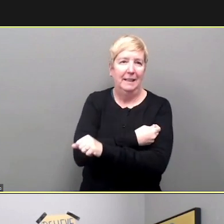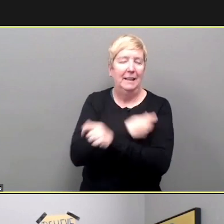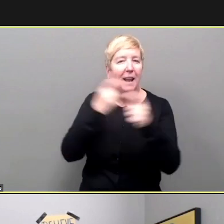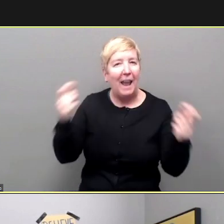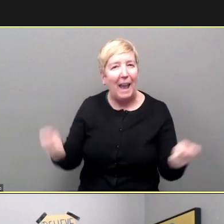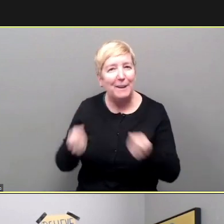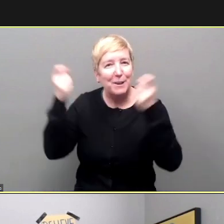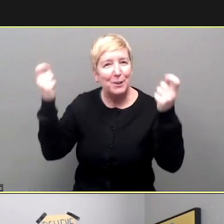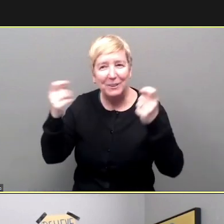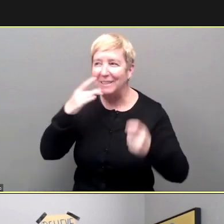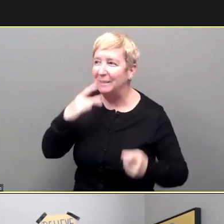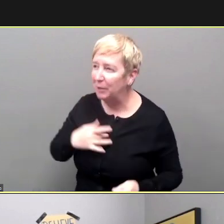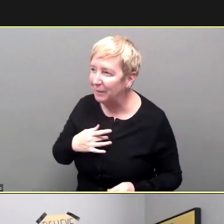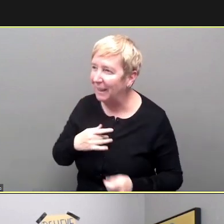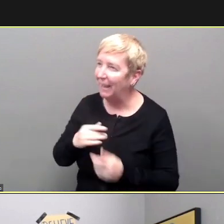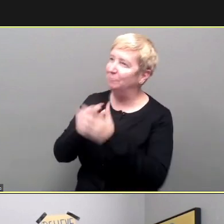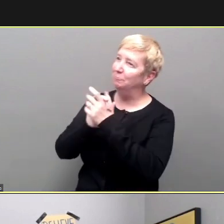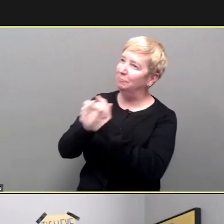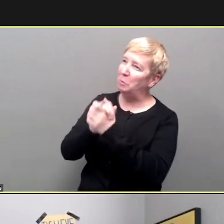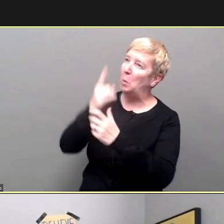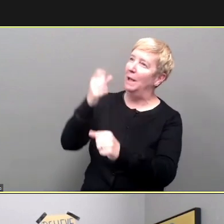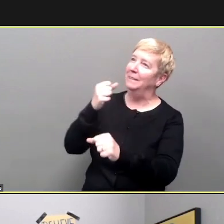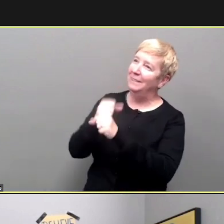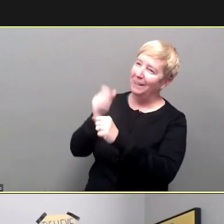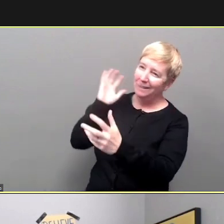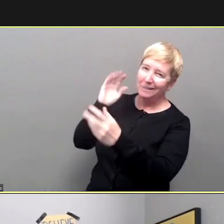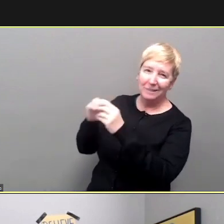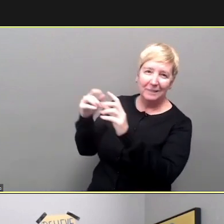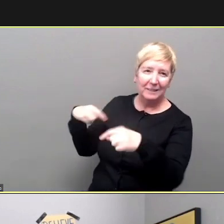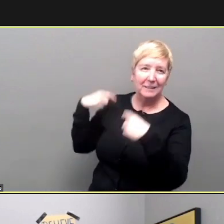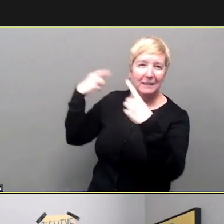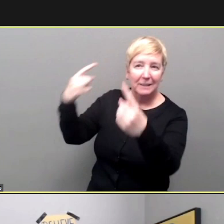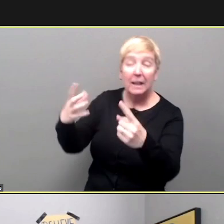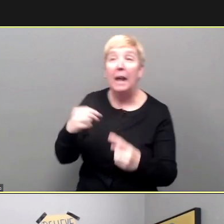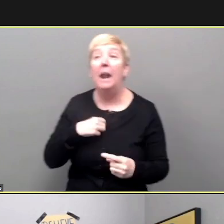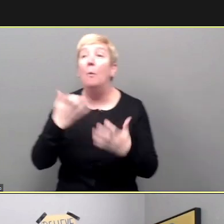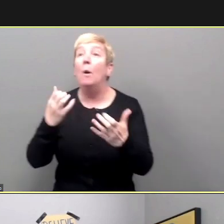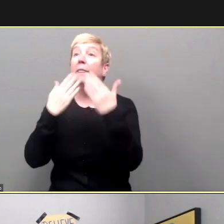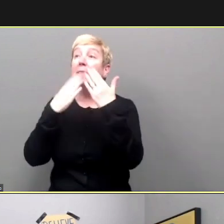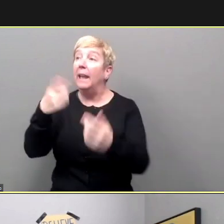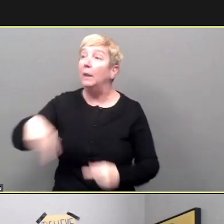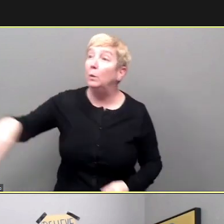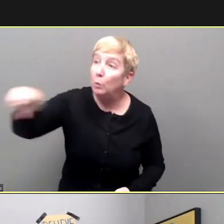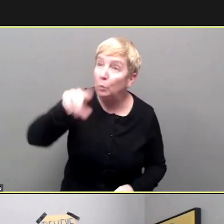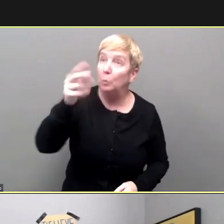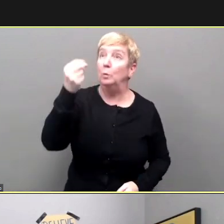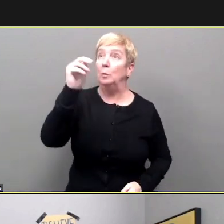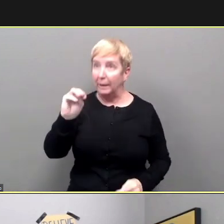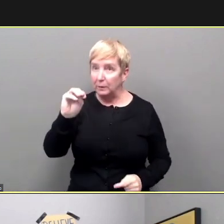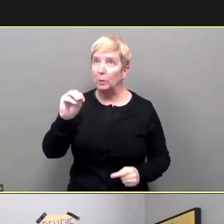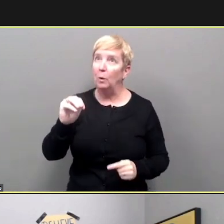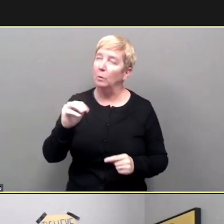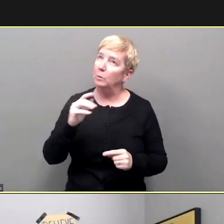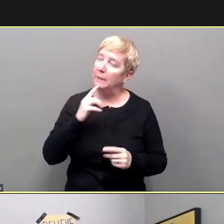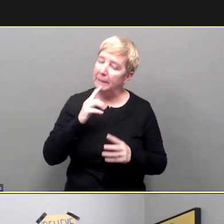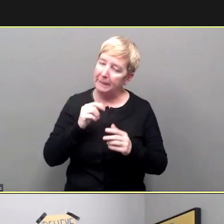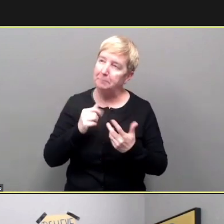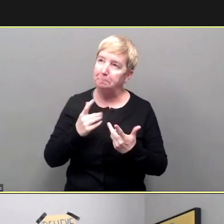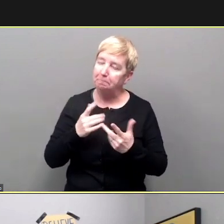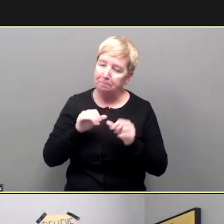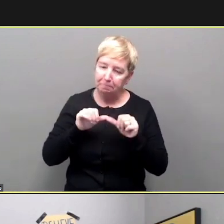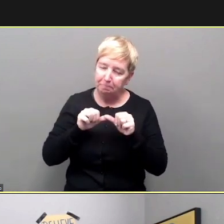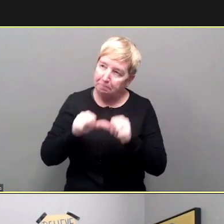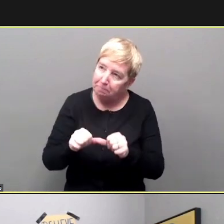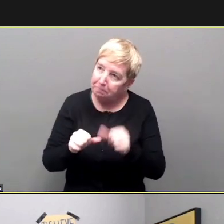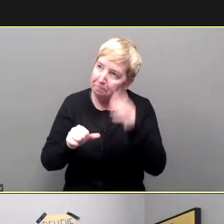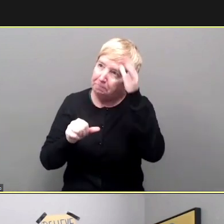New Mexico, for really hanging in with us and you know, being willing to get the vaccine